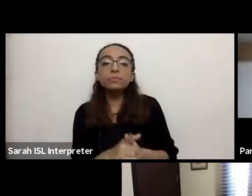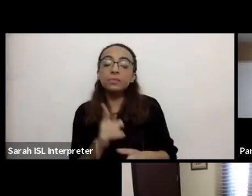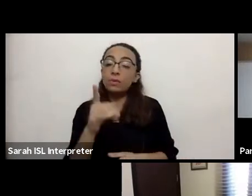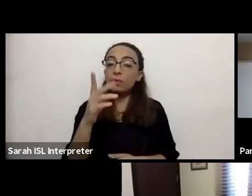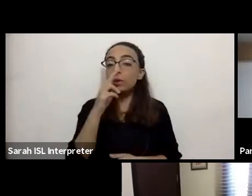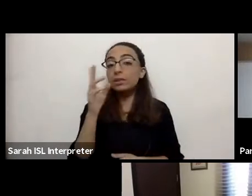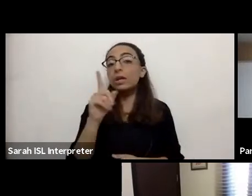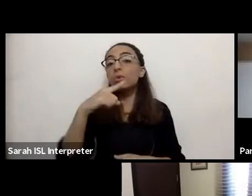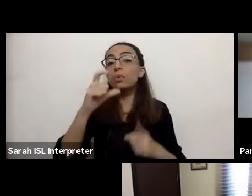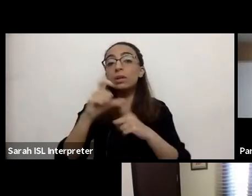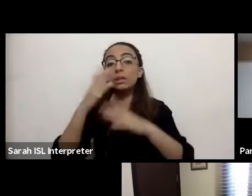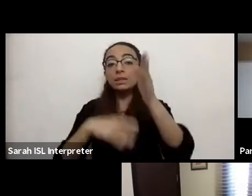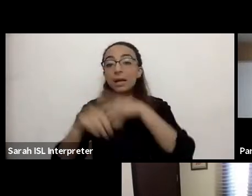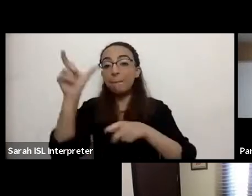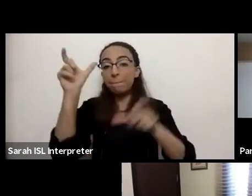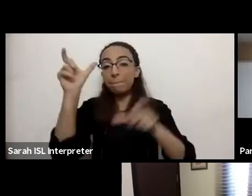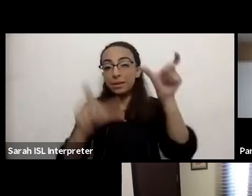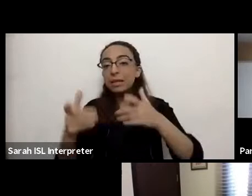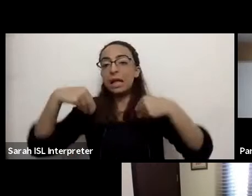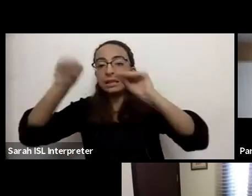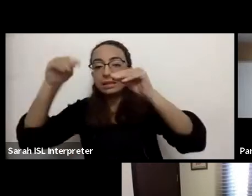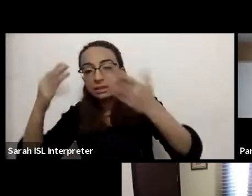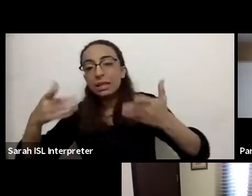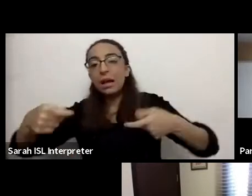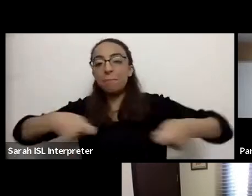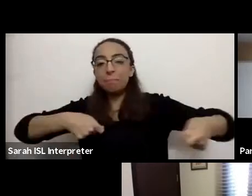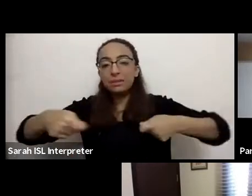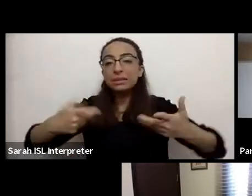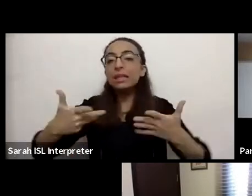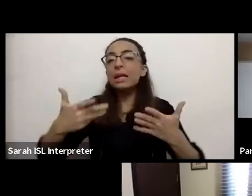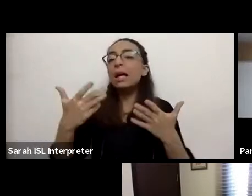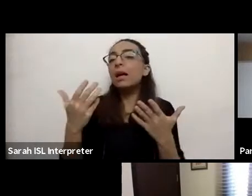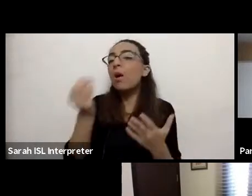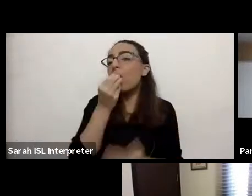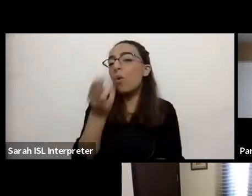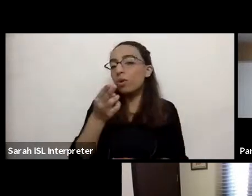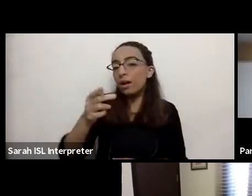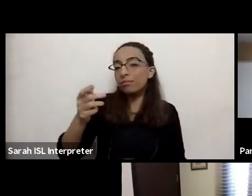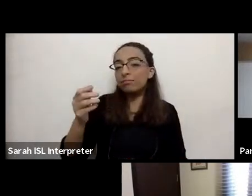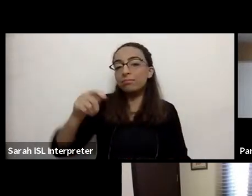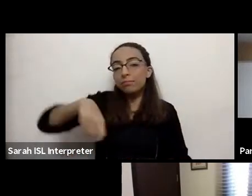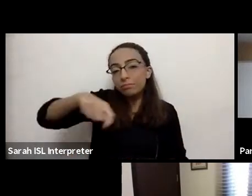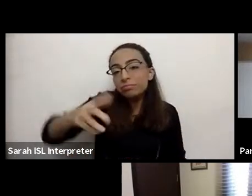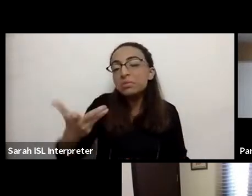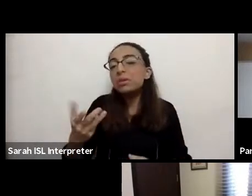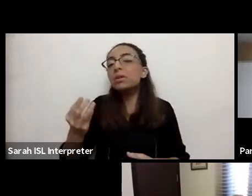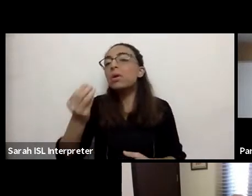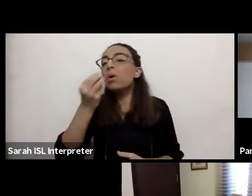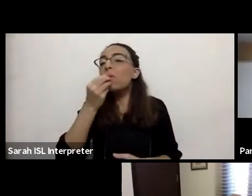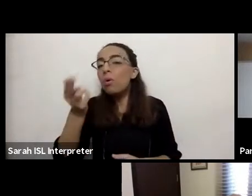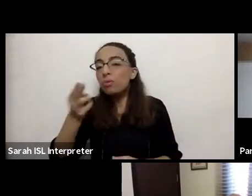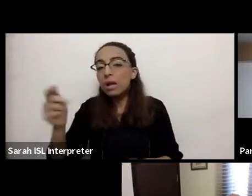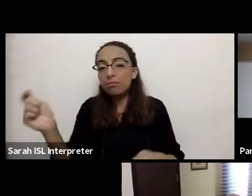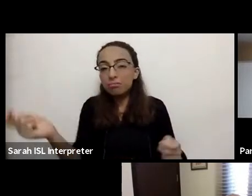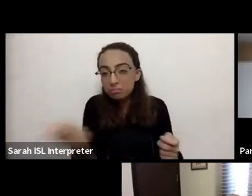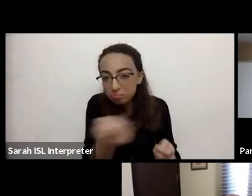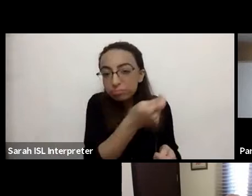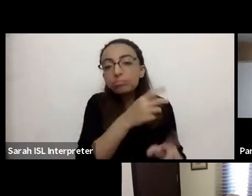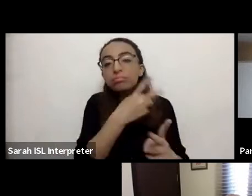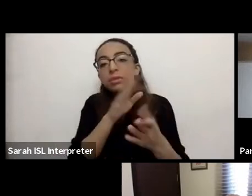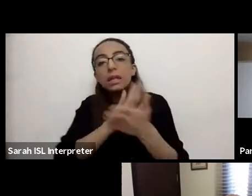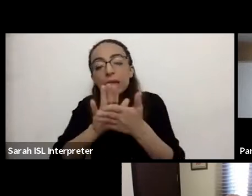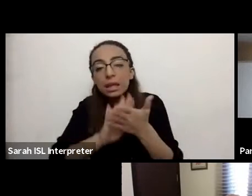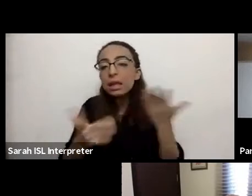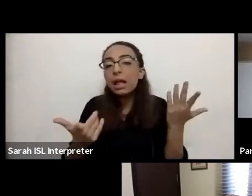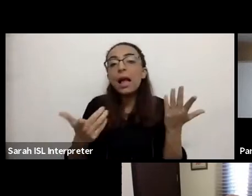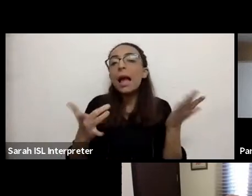disability working in the retail or hospitality industry, or for that matter, anything which is not to do